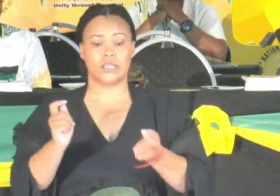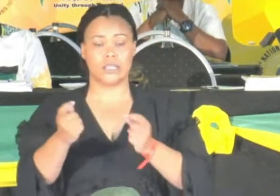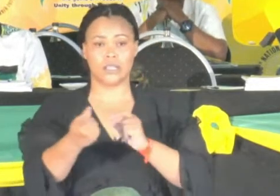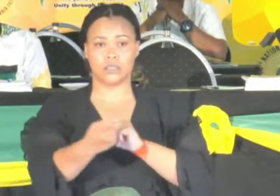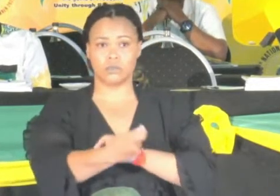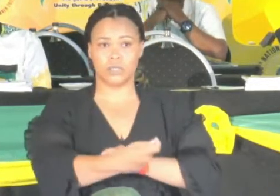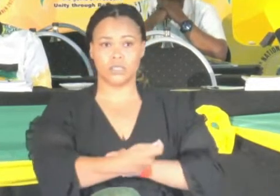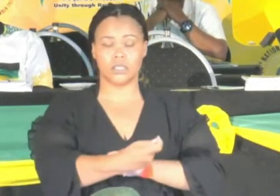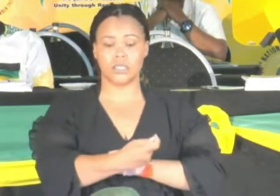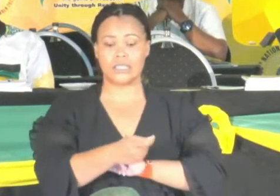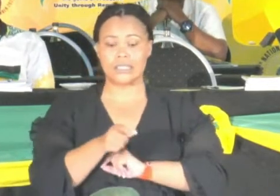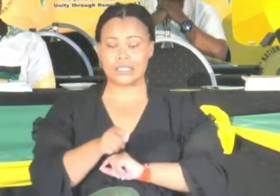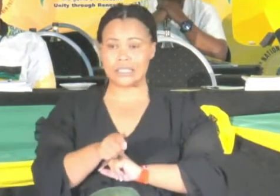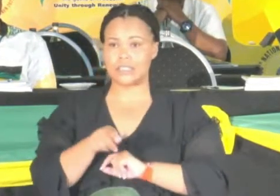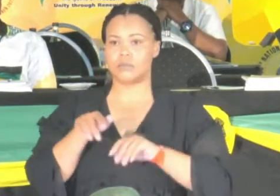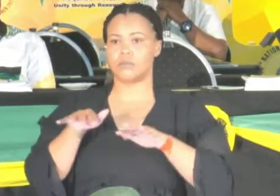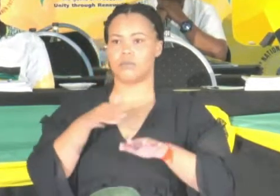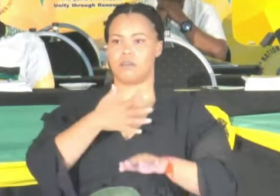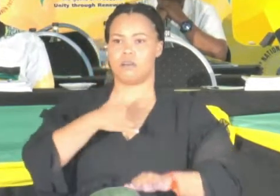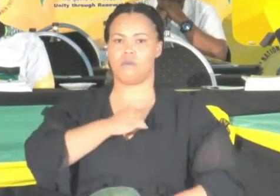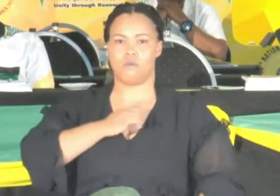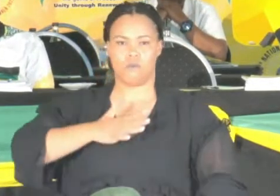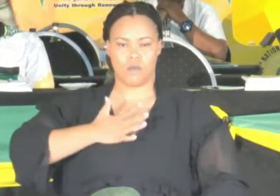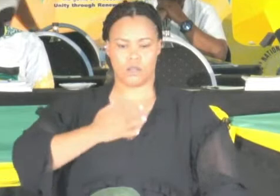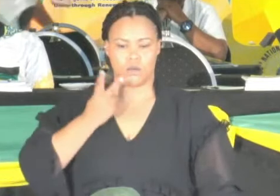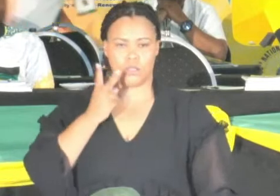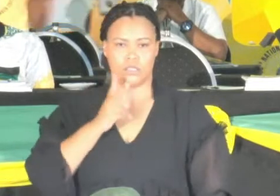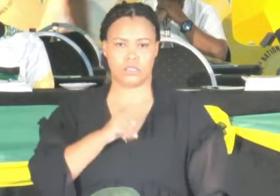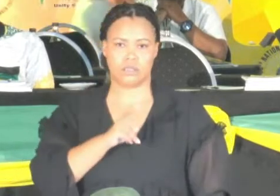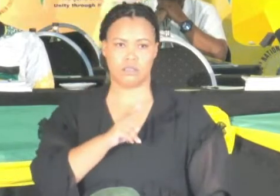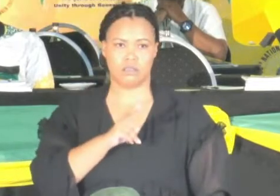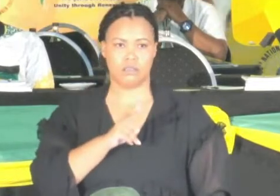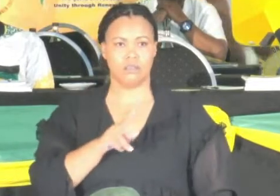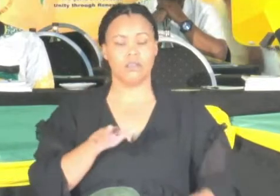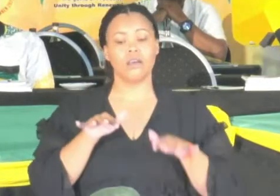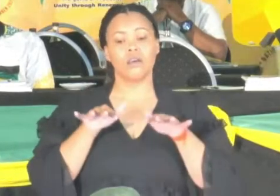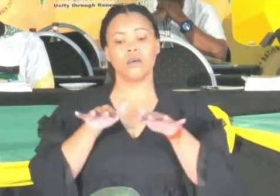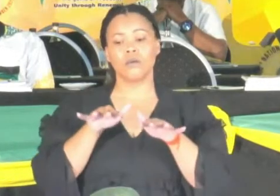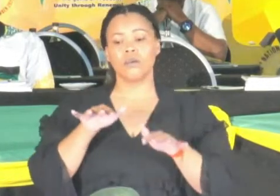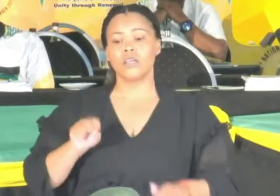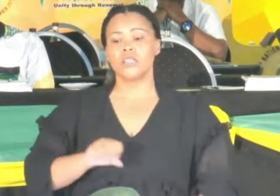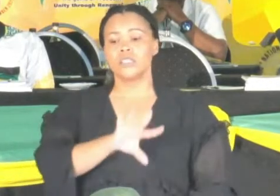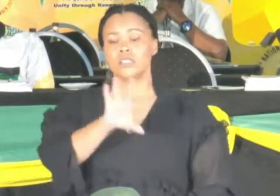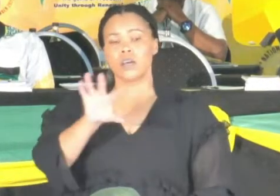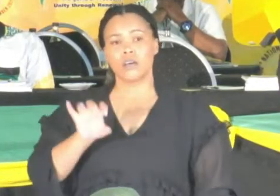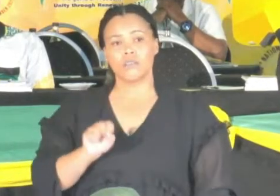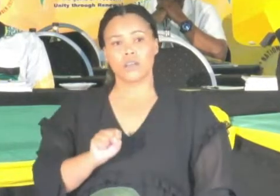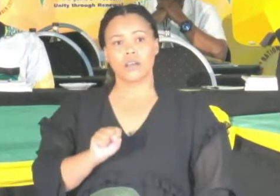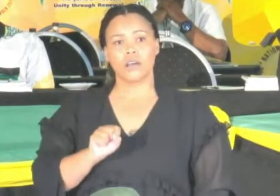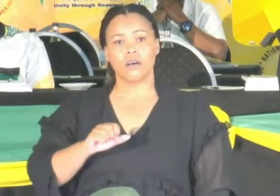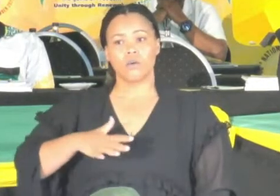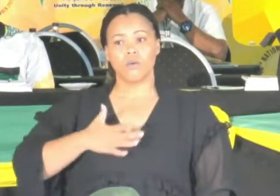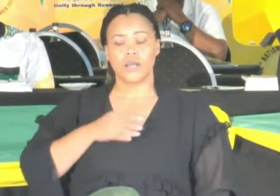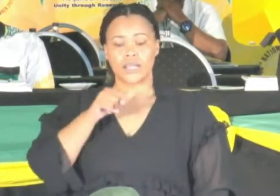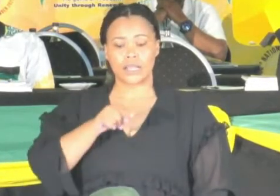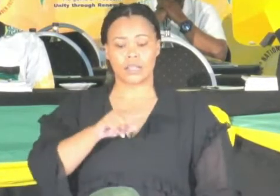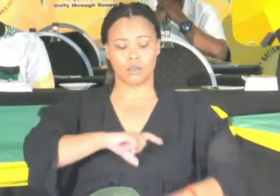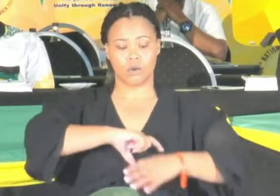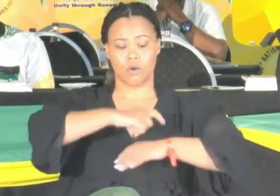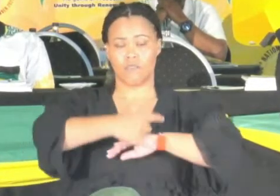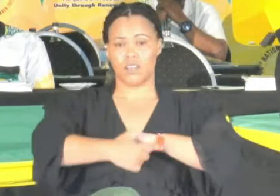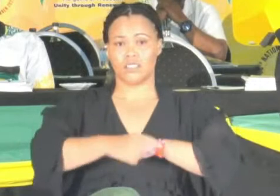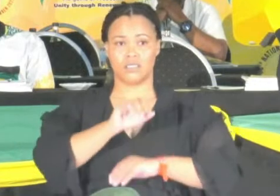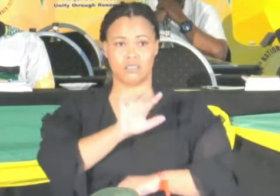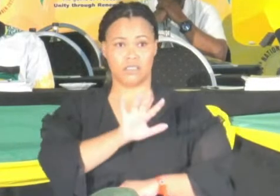our people are looking forward to. The people of South Africa are looking to this 55th conference